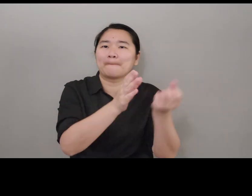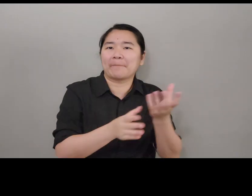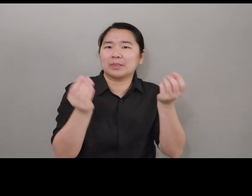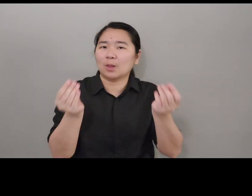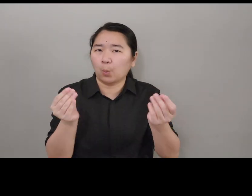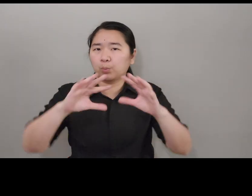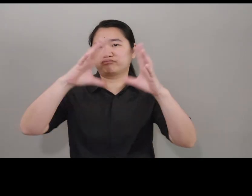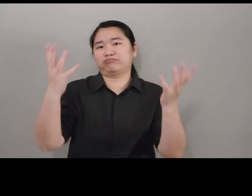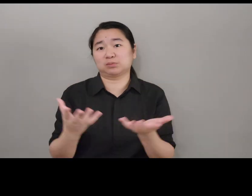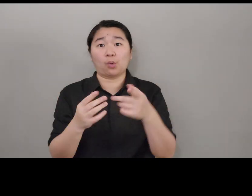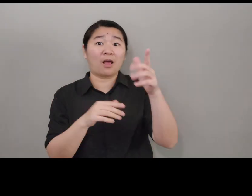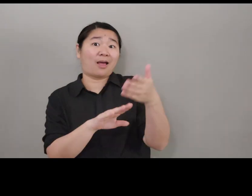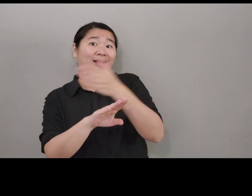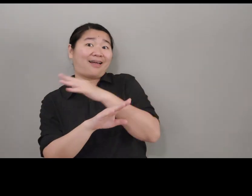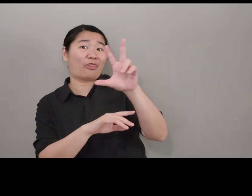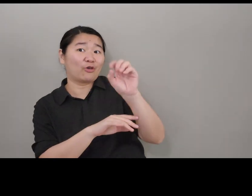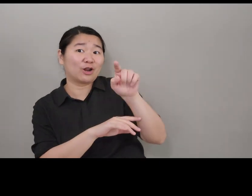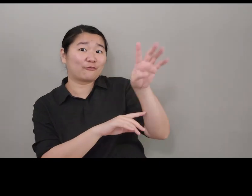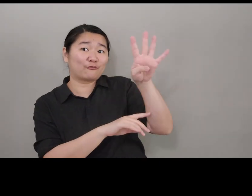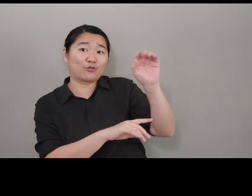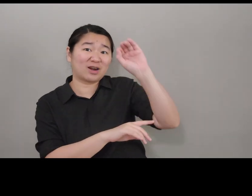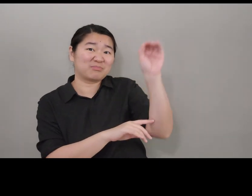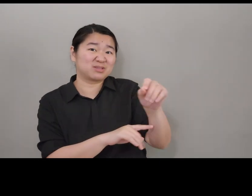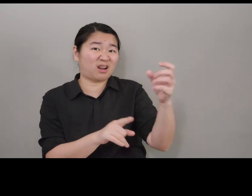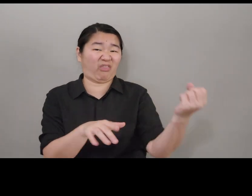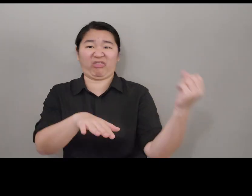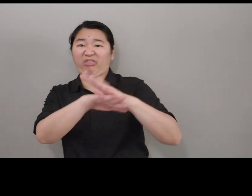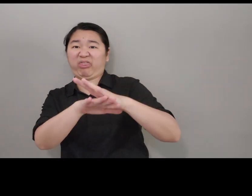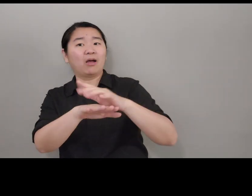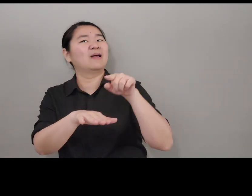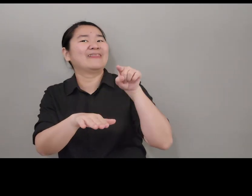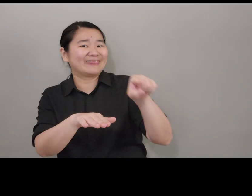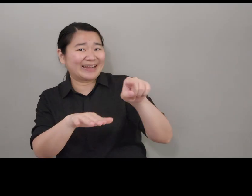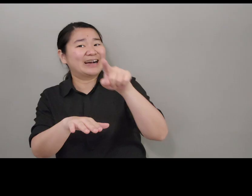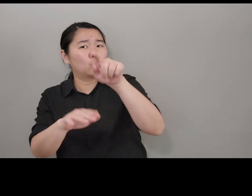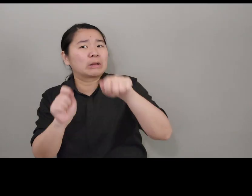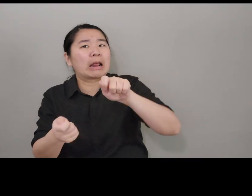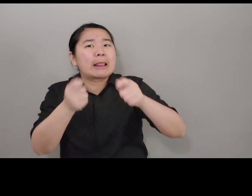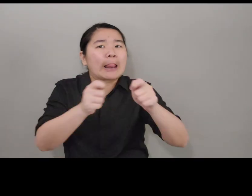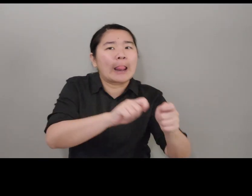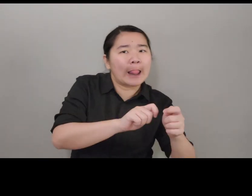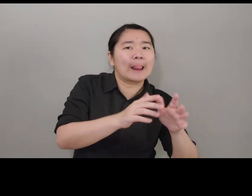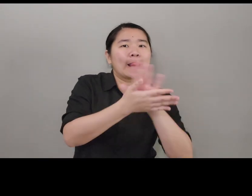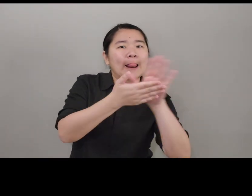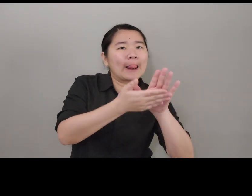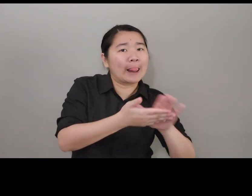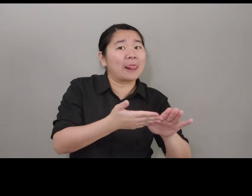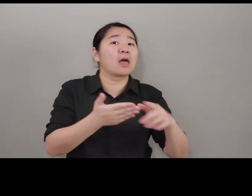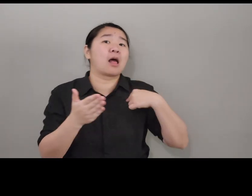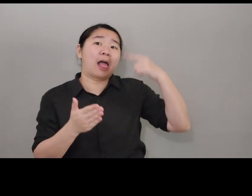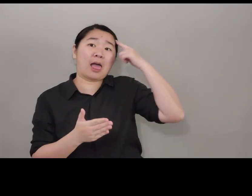it out to the world. And I think that's the first step that automated can do very well. Automated can help all of us look